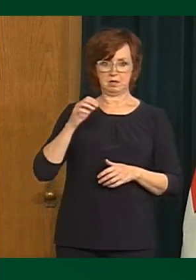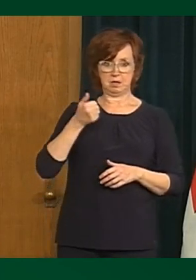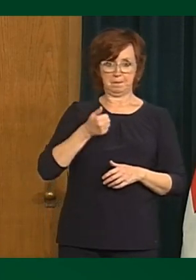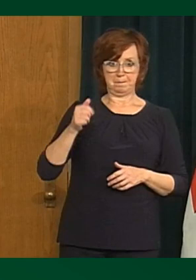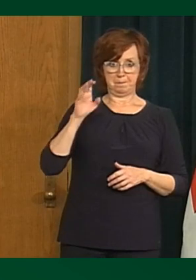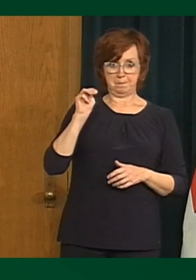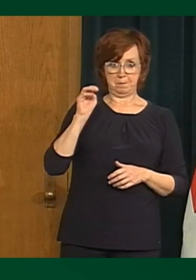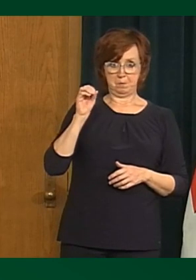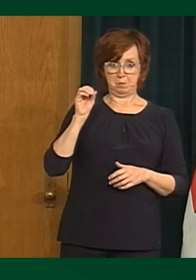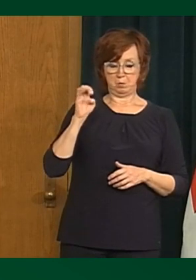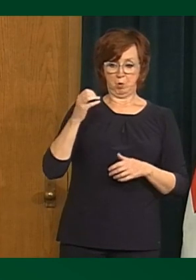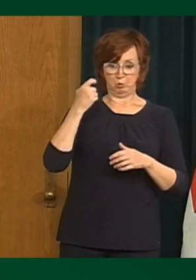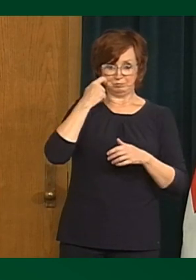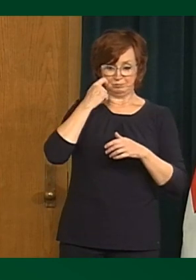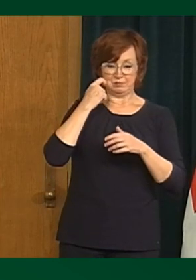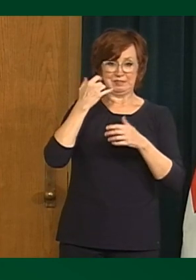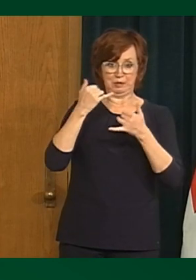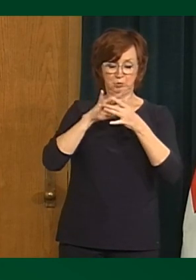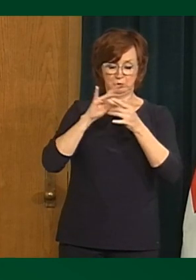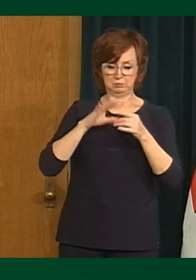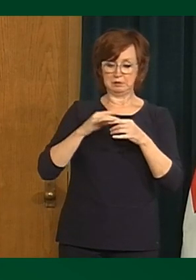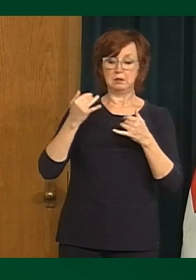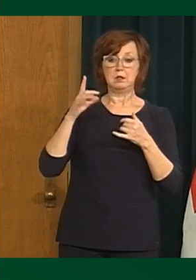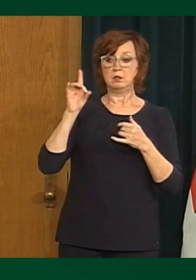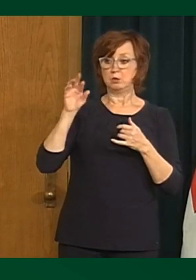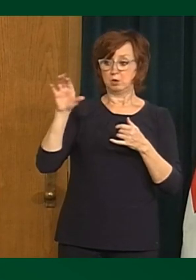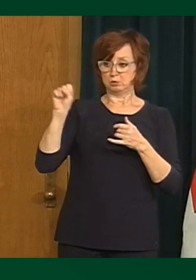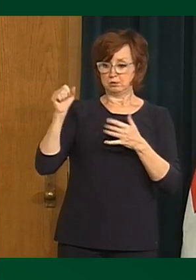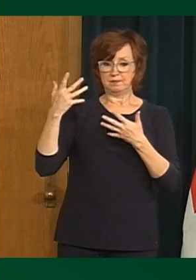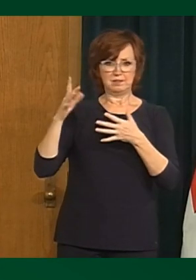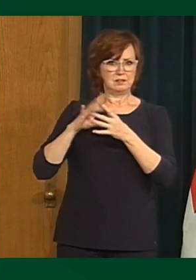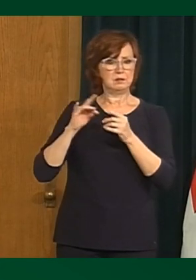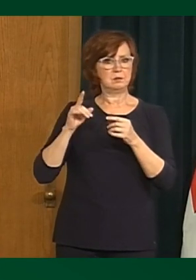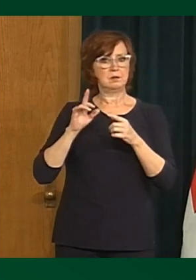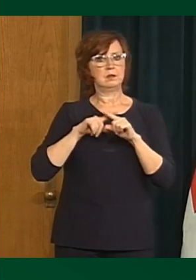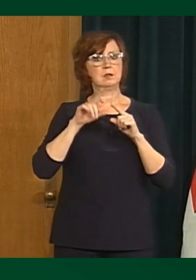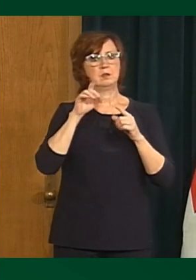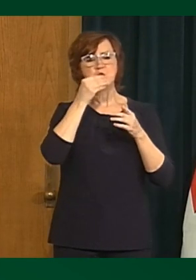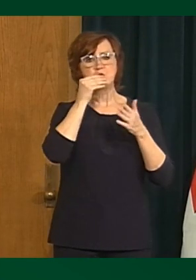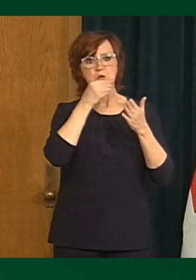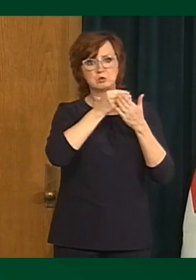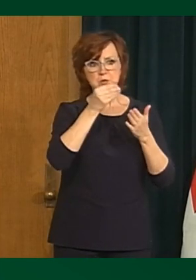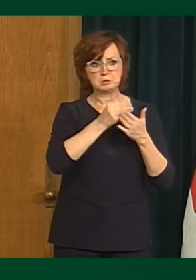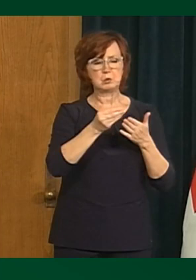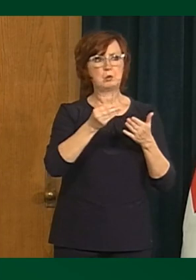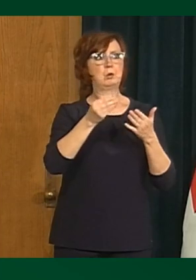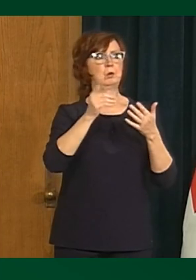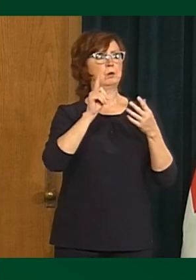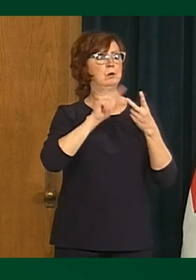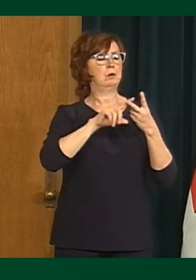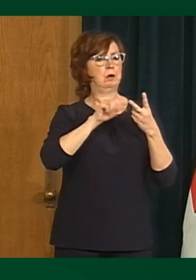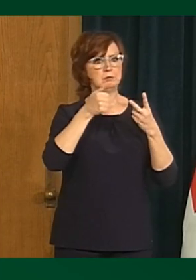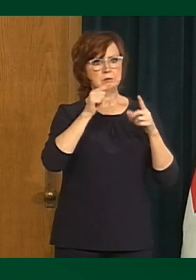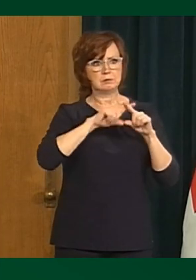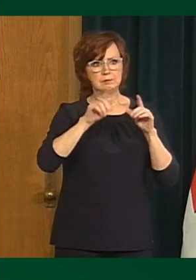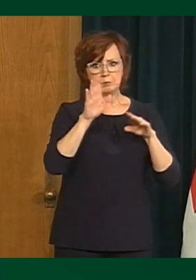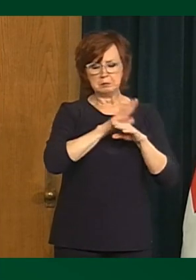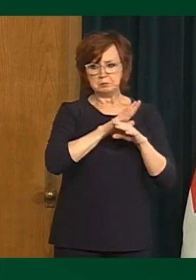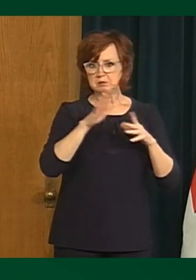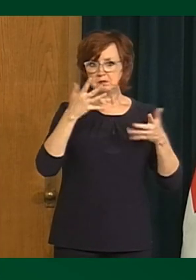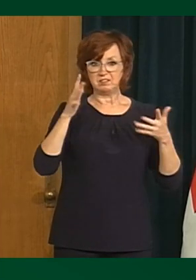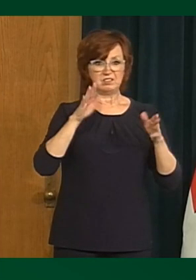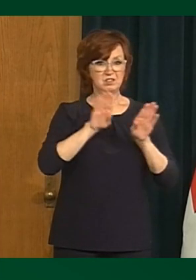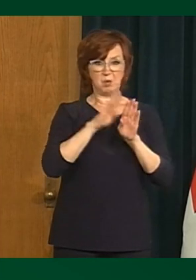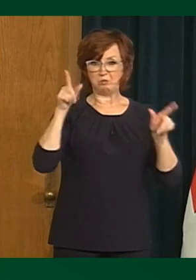had touched on the fact that some of the businesses, grocery stores and others that were able to stay open throughout